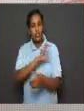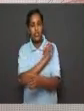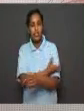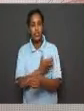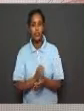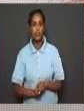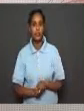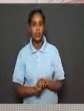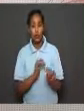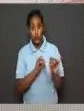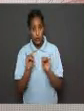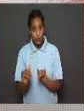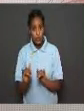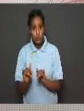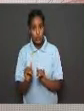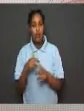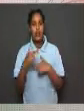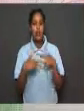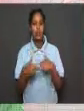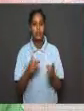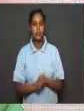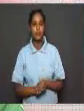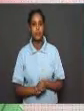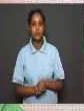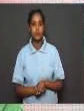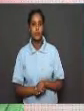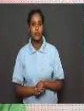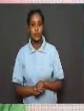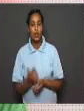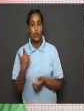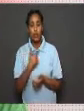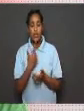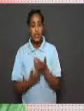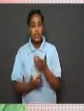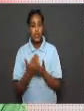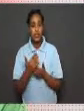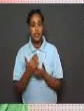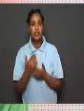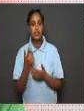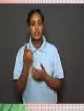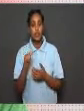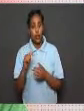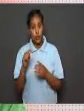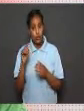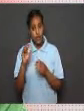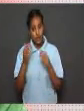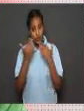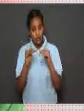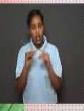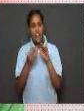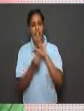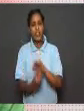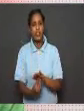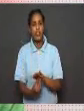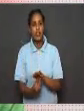energy in order to react. We discussed that concentration